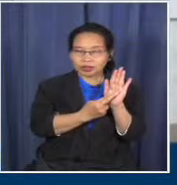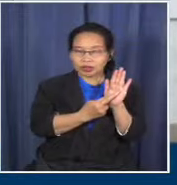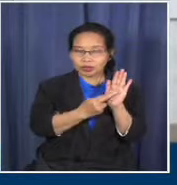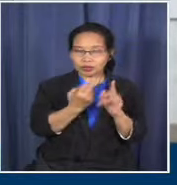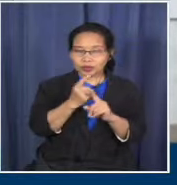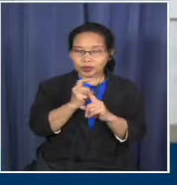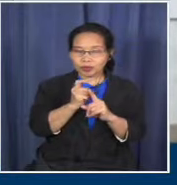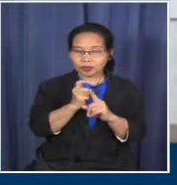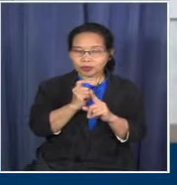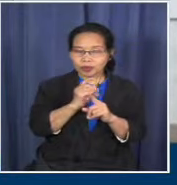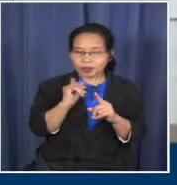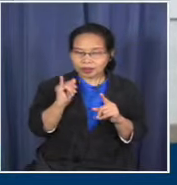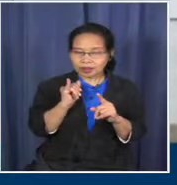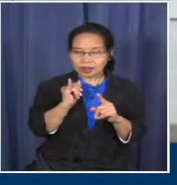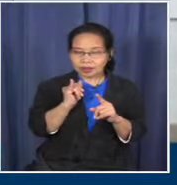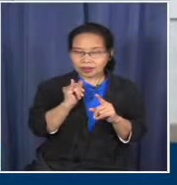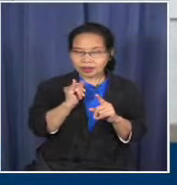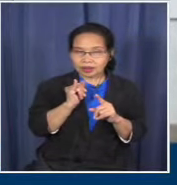and